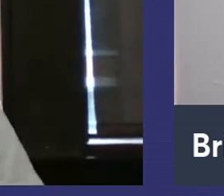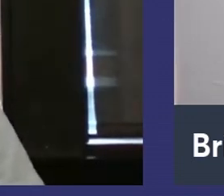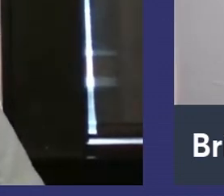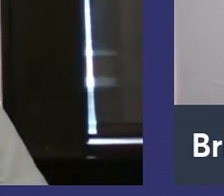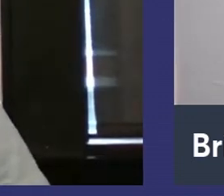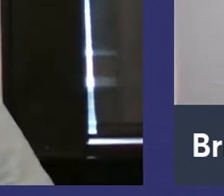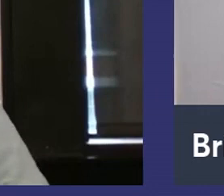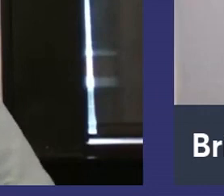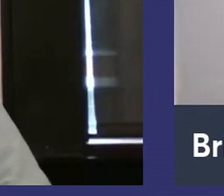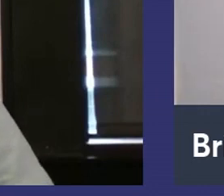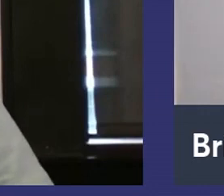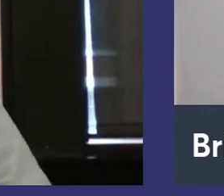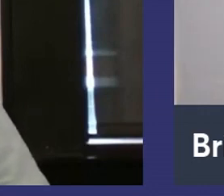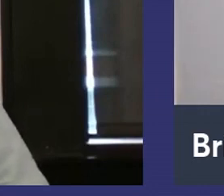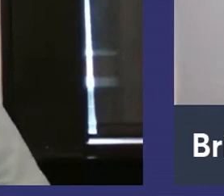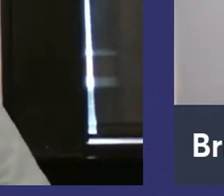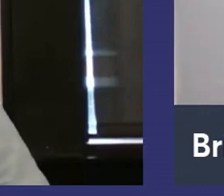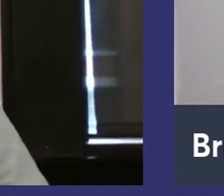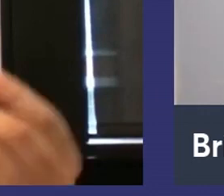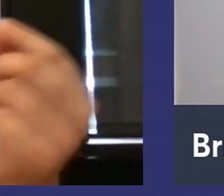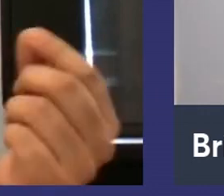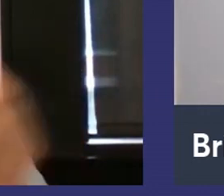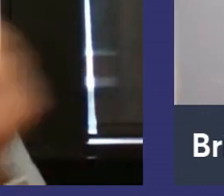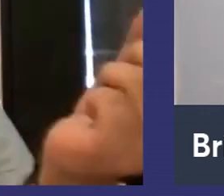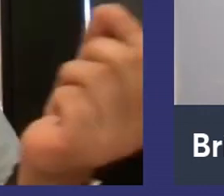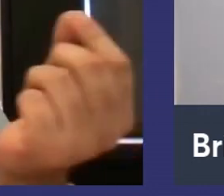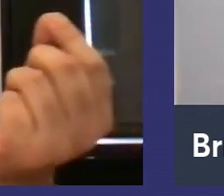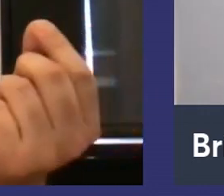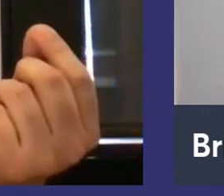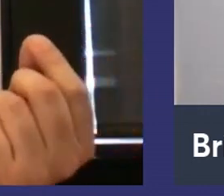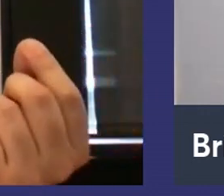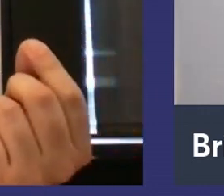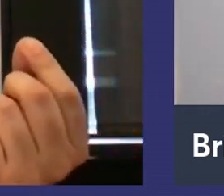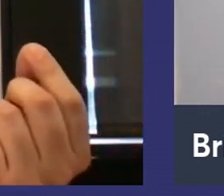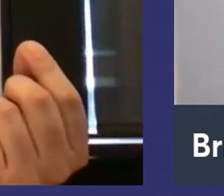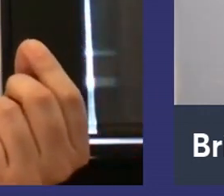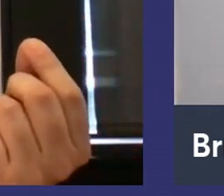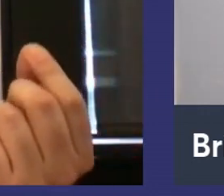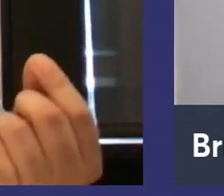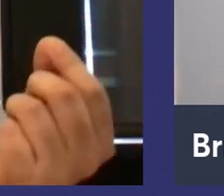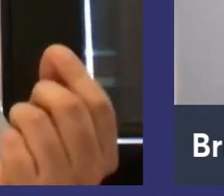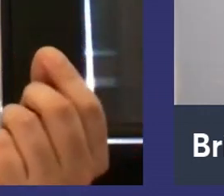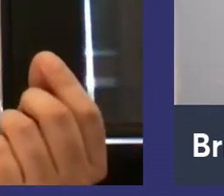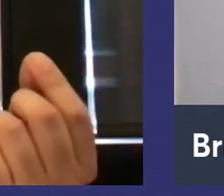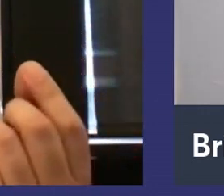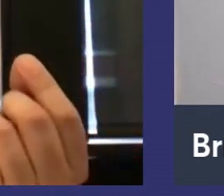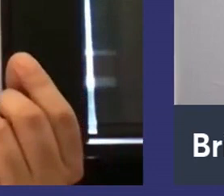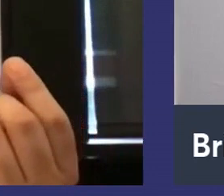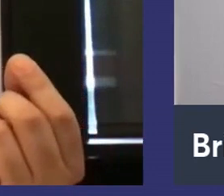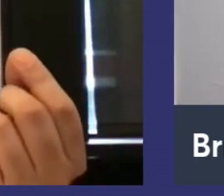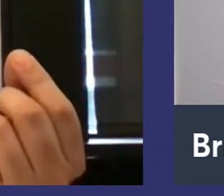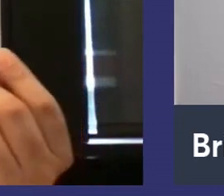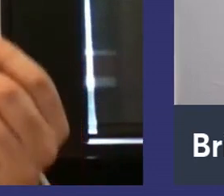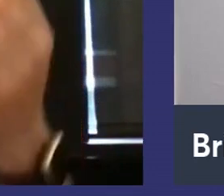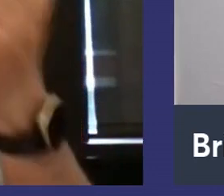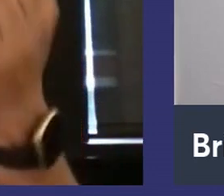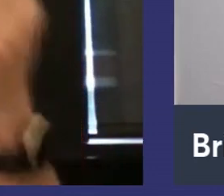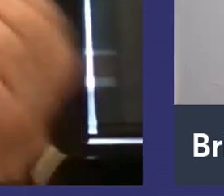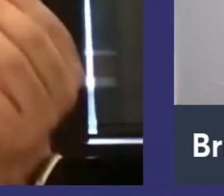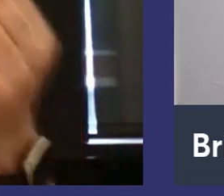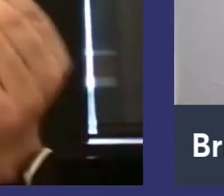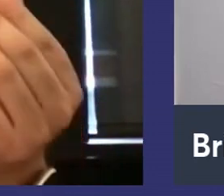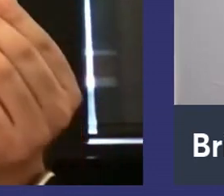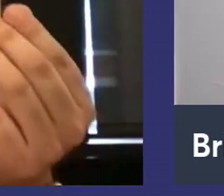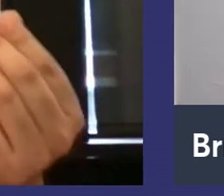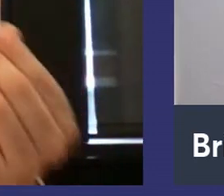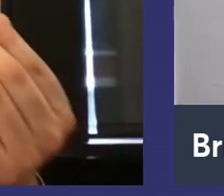want to make Redis any slower. So that's taking a core. And then this steering engine is running on a separate thread. So Redis